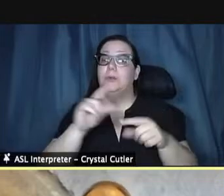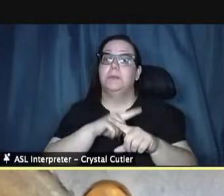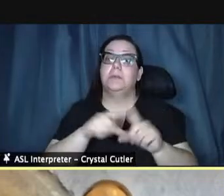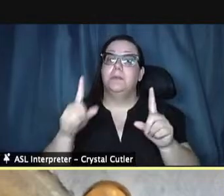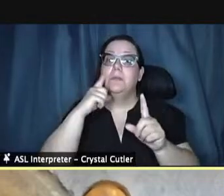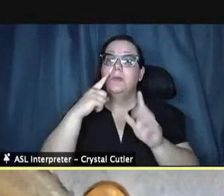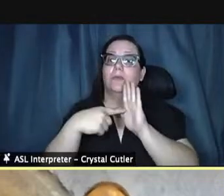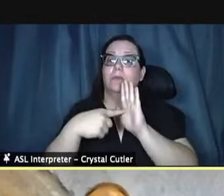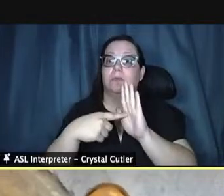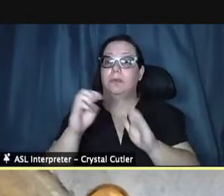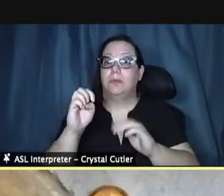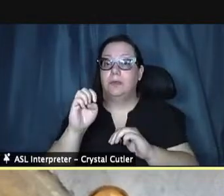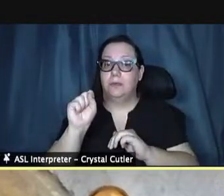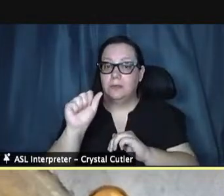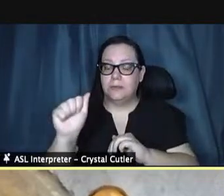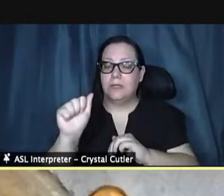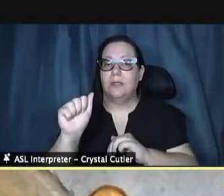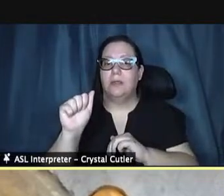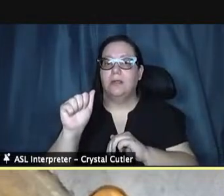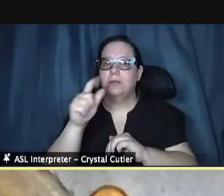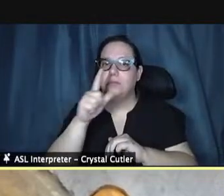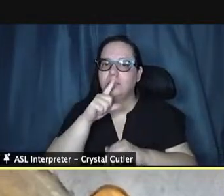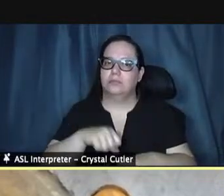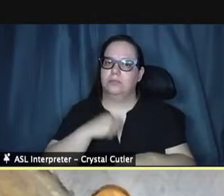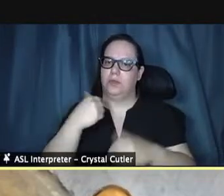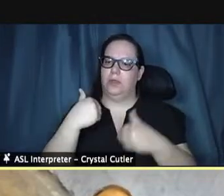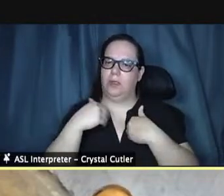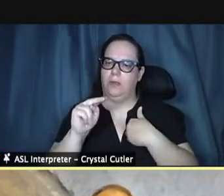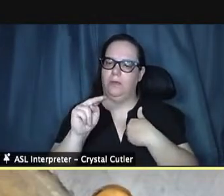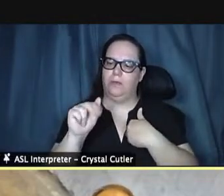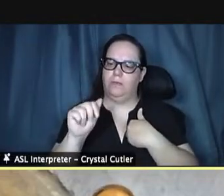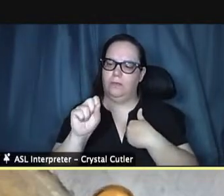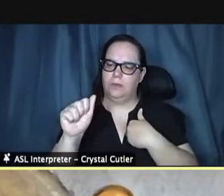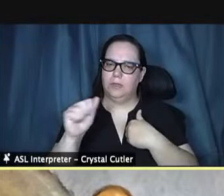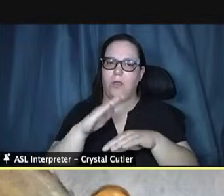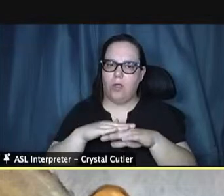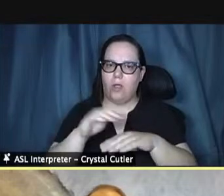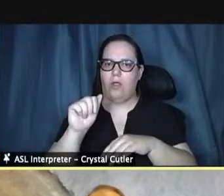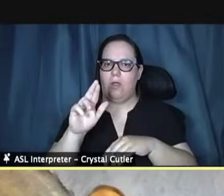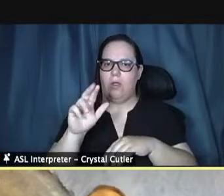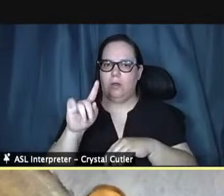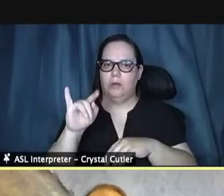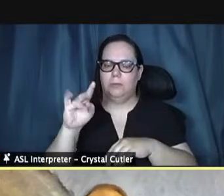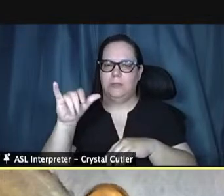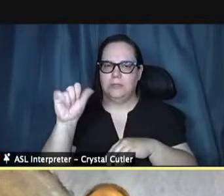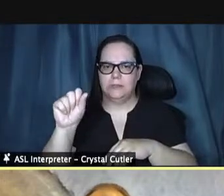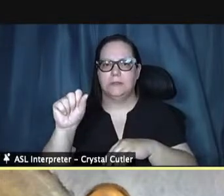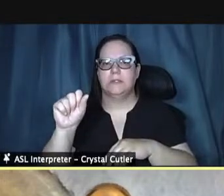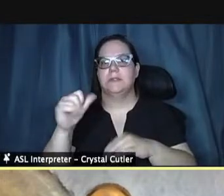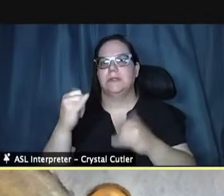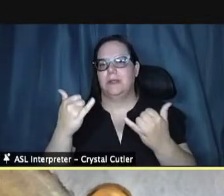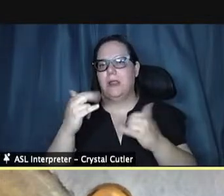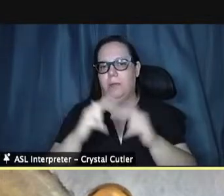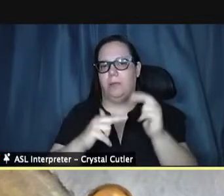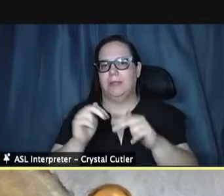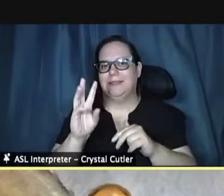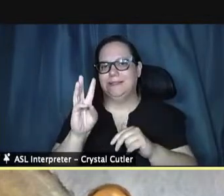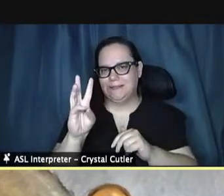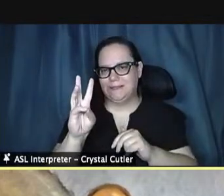partnership with NASA on Artemis, and we're now building 6 European service modules for power and propulsion for